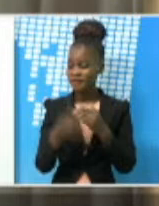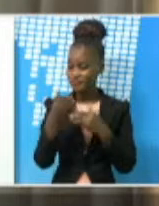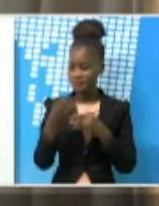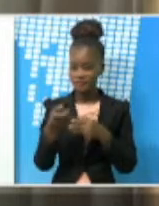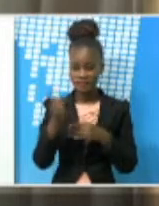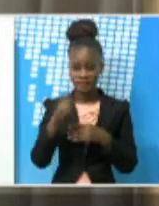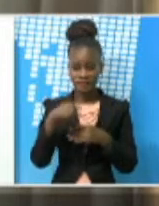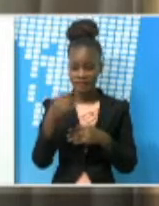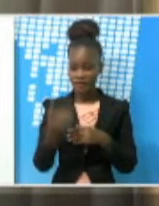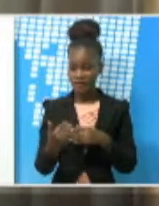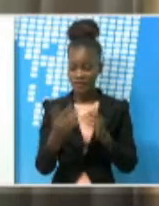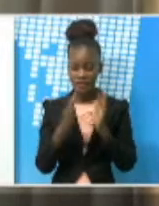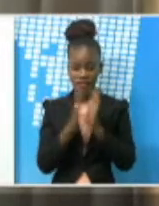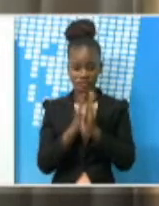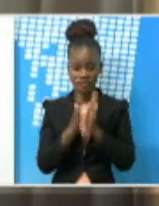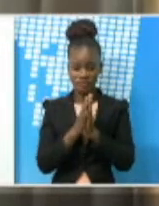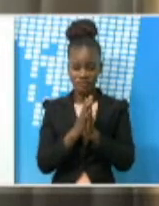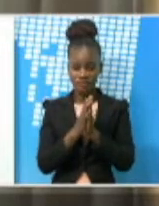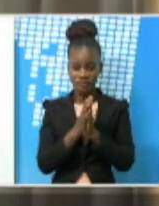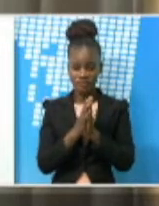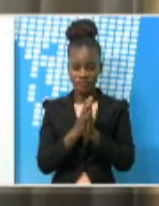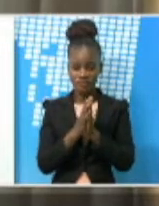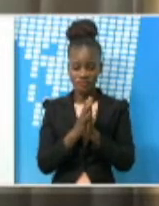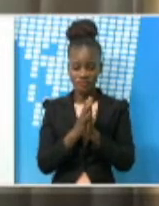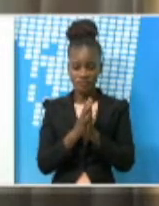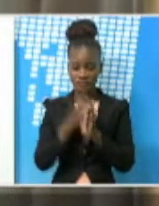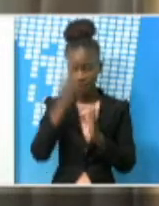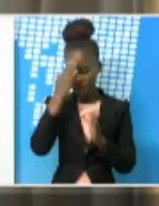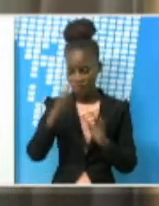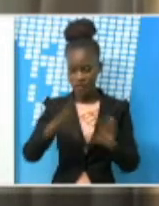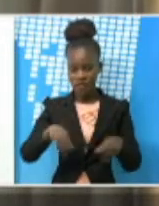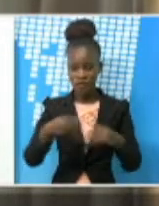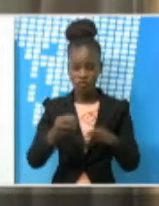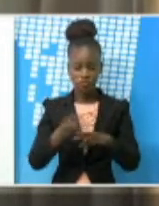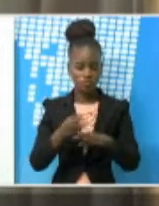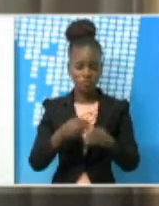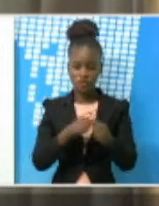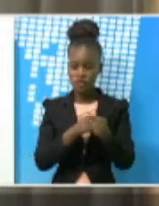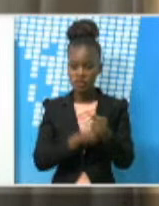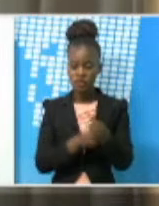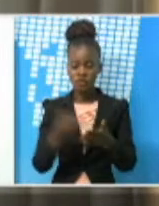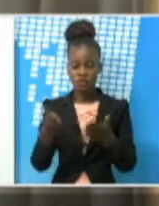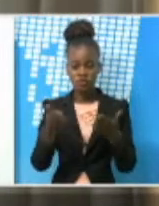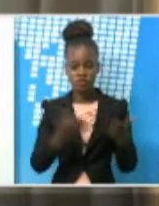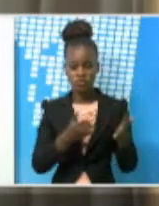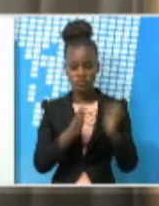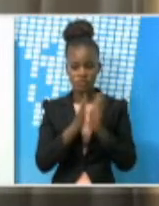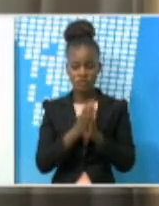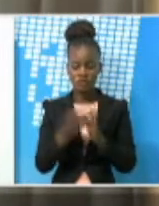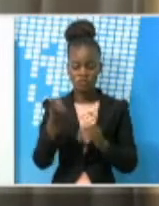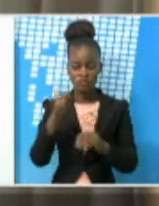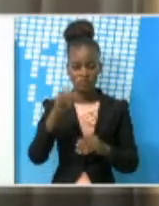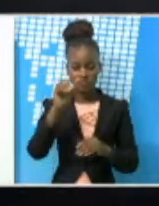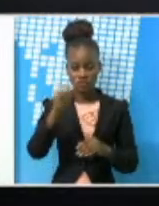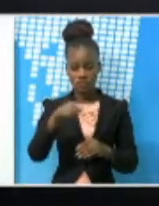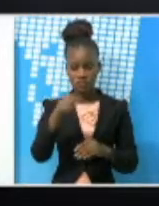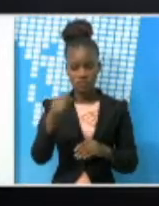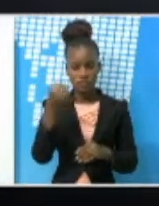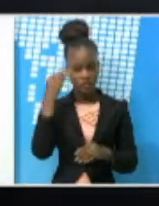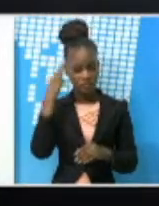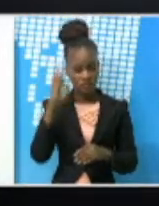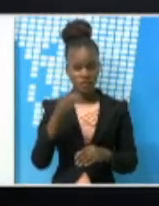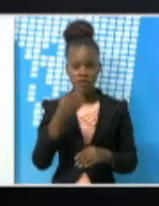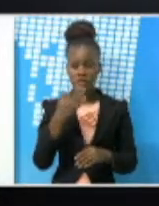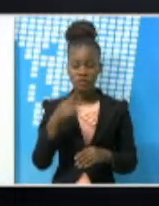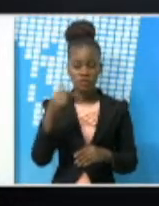appointing authority. We know whether ministers are supposed to come here or they are not. If they are not, then we give them. In his